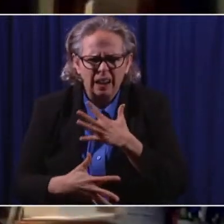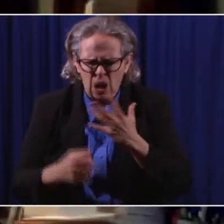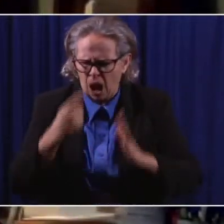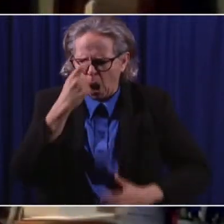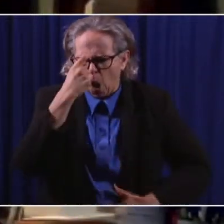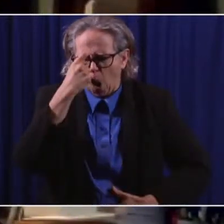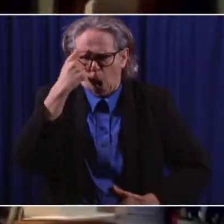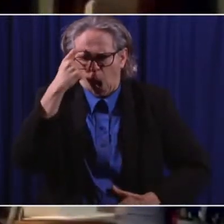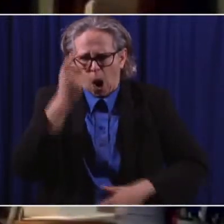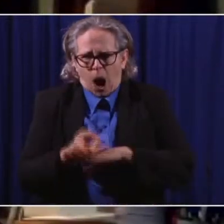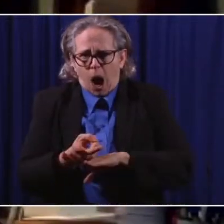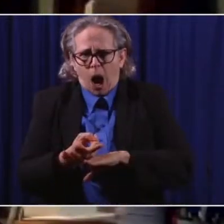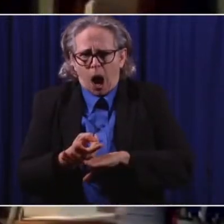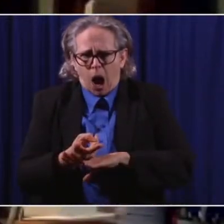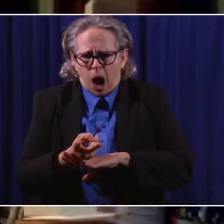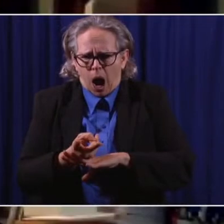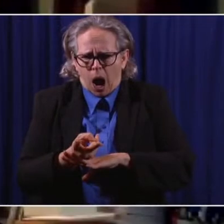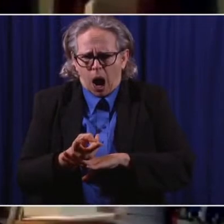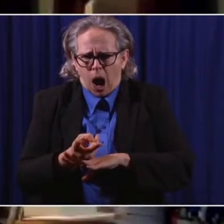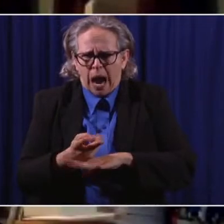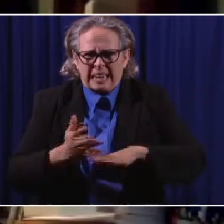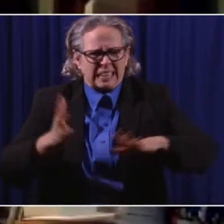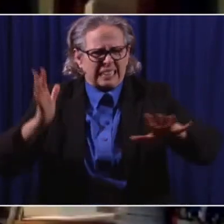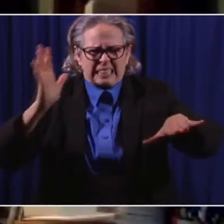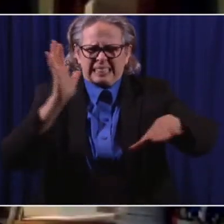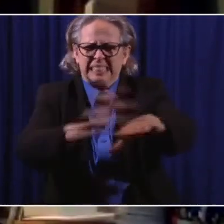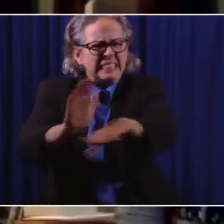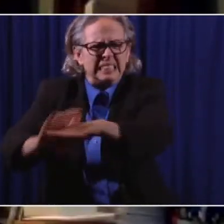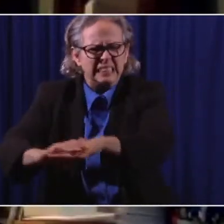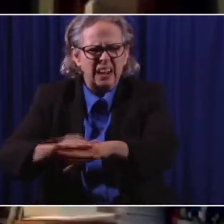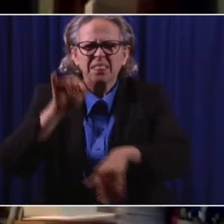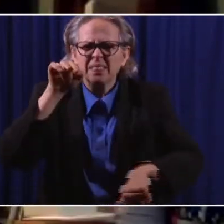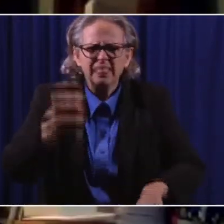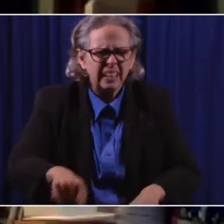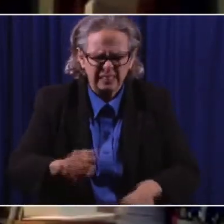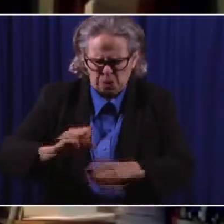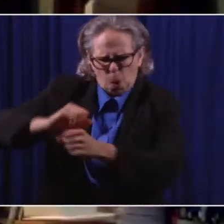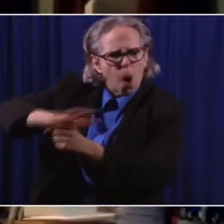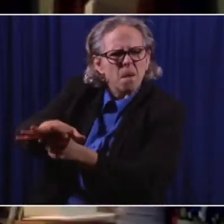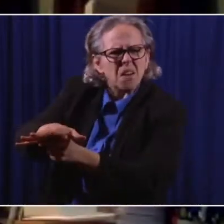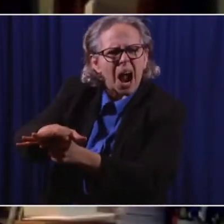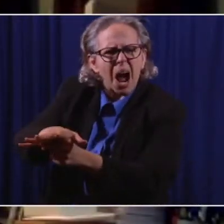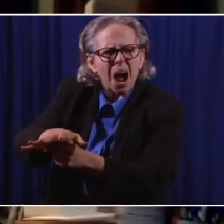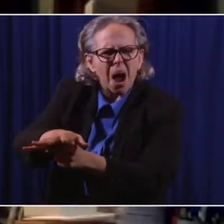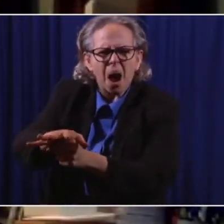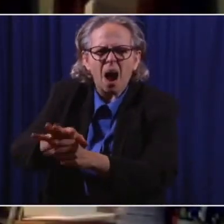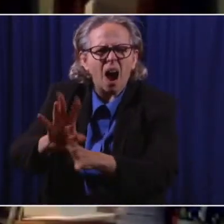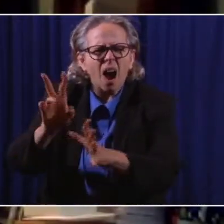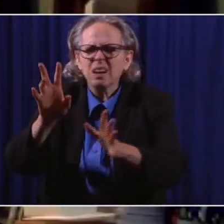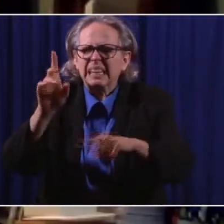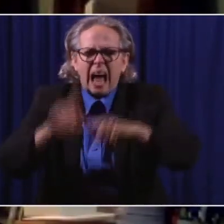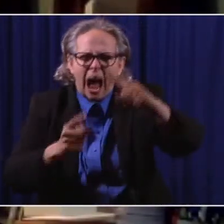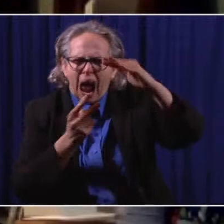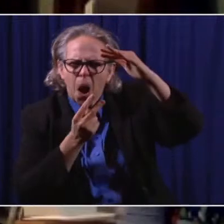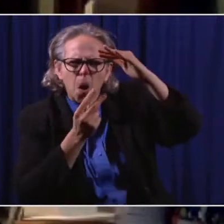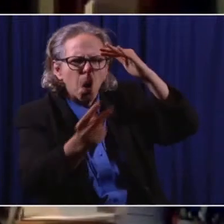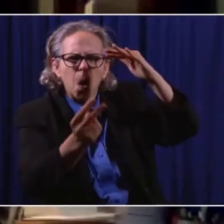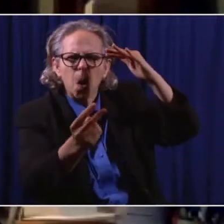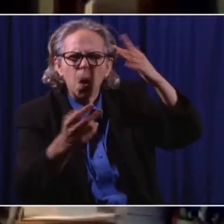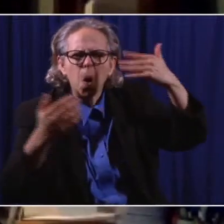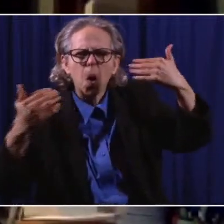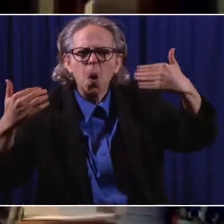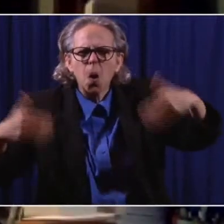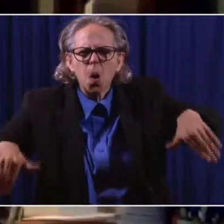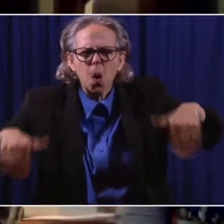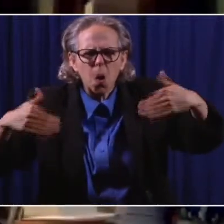this is one of the most unpredictable, random, and brutal viruses